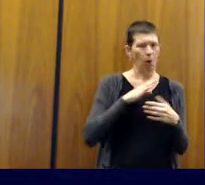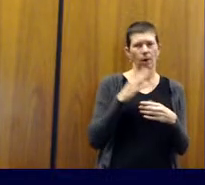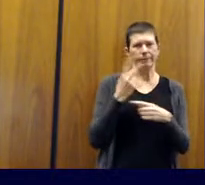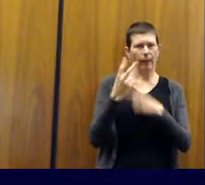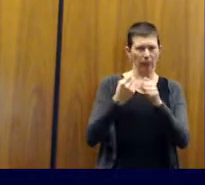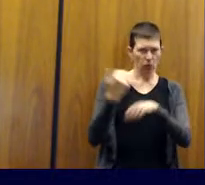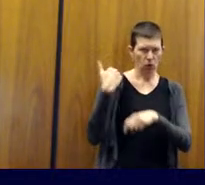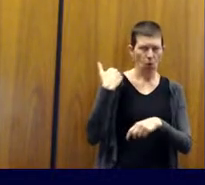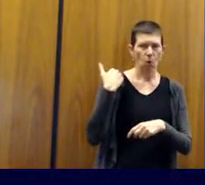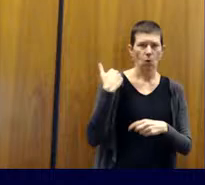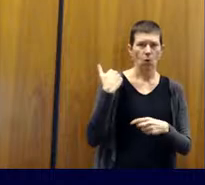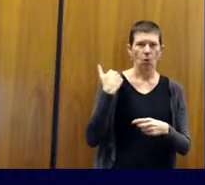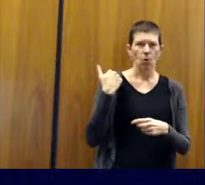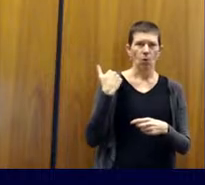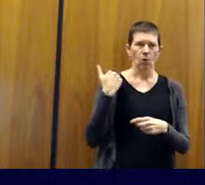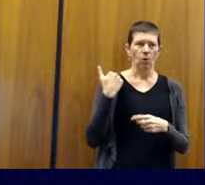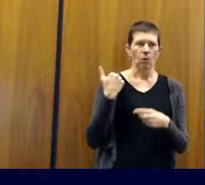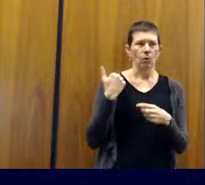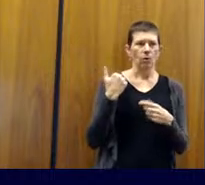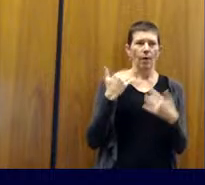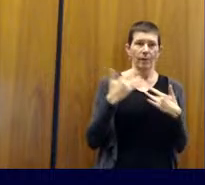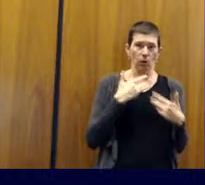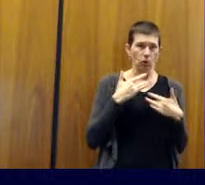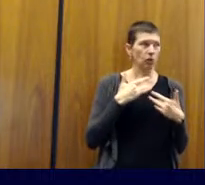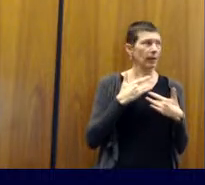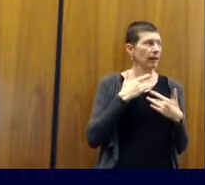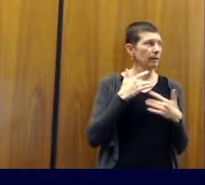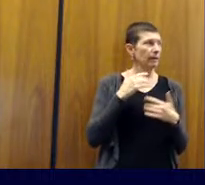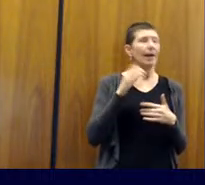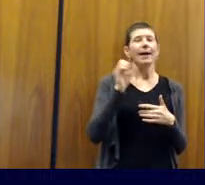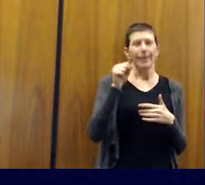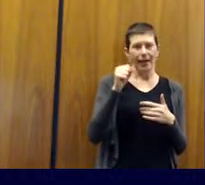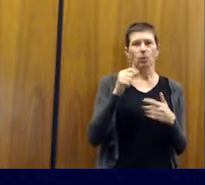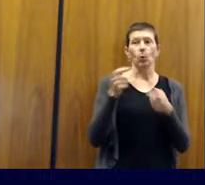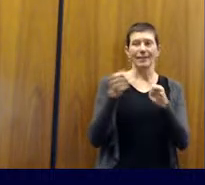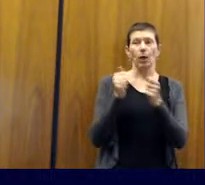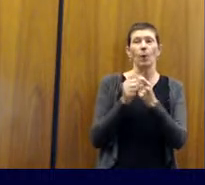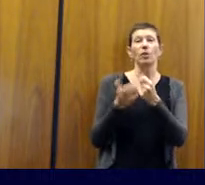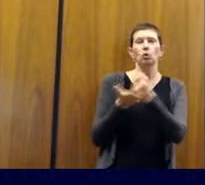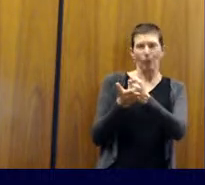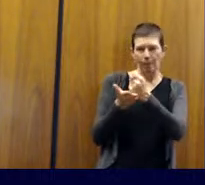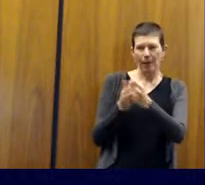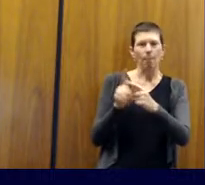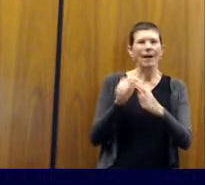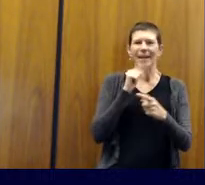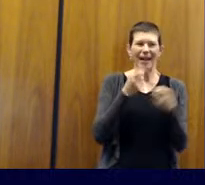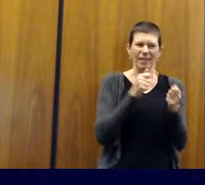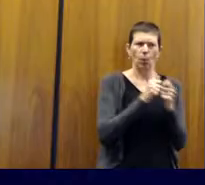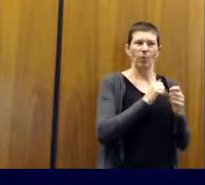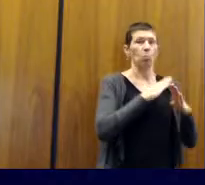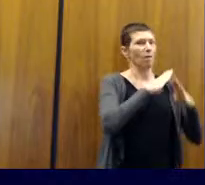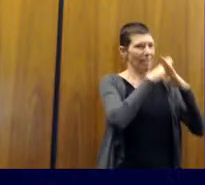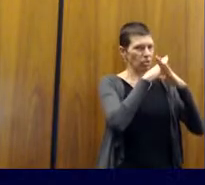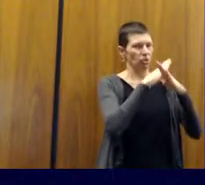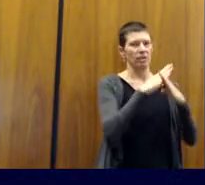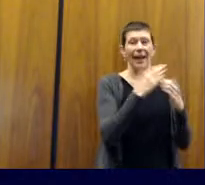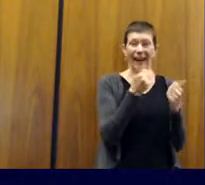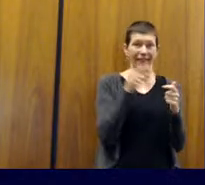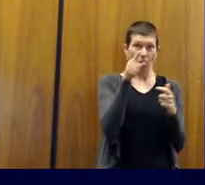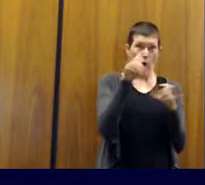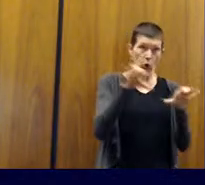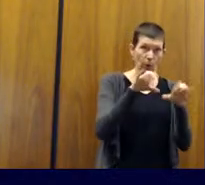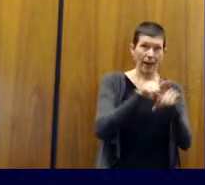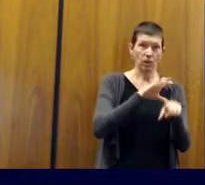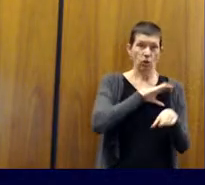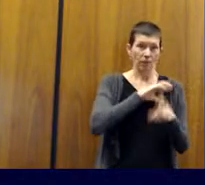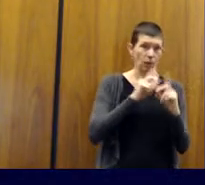and I was, concerned with the fact that, yes, we're dealing with the treatment, but we're not dealing with the prevention side of it. Is there anything we're doing, or you guys are doing as the sheriff's